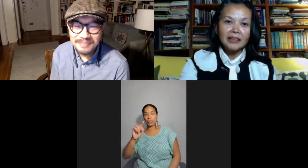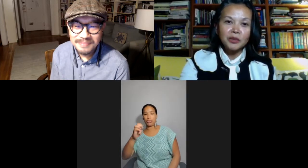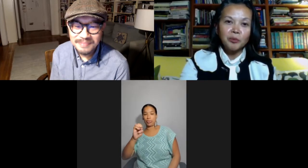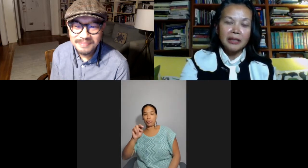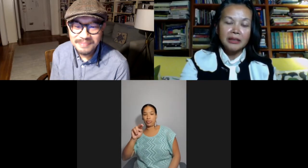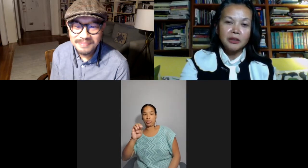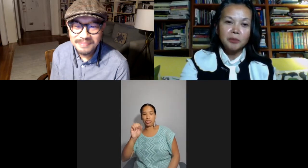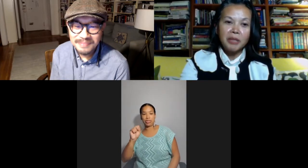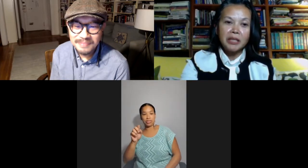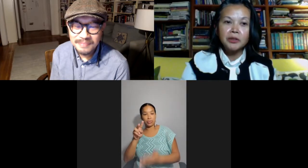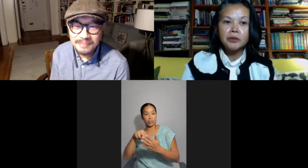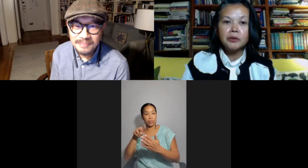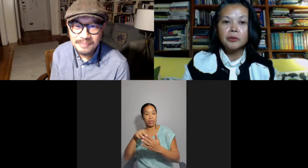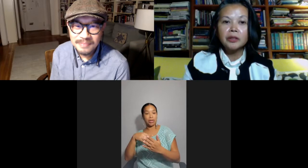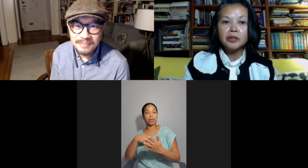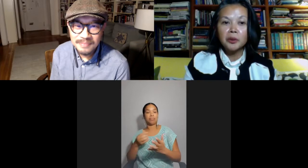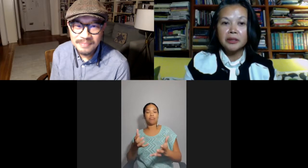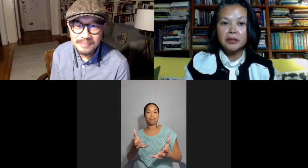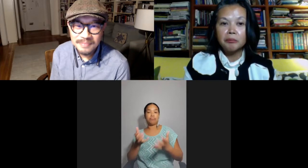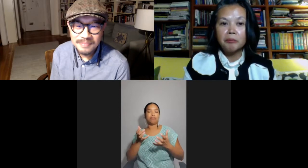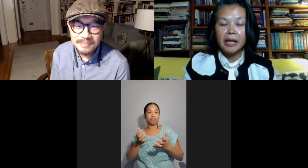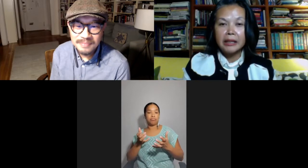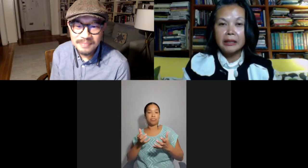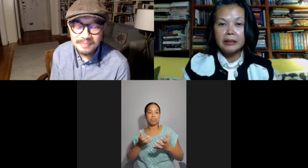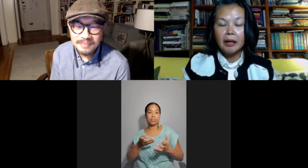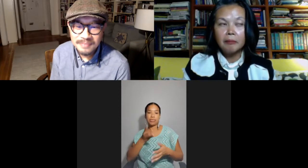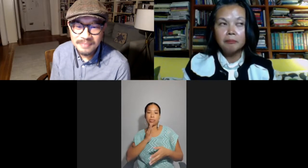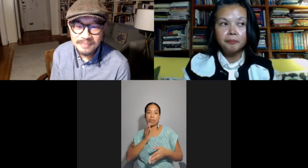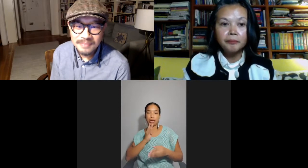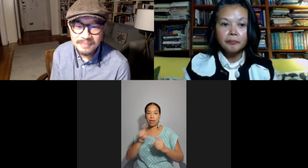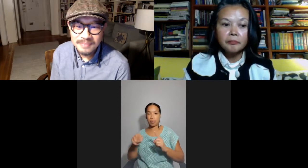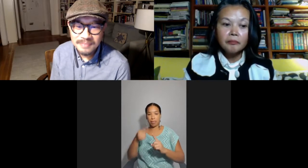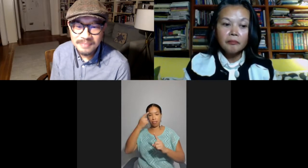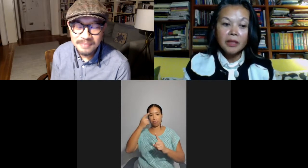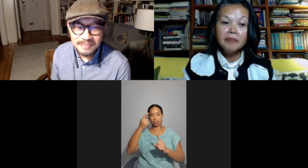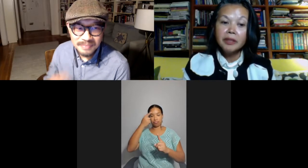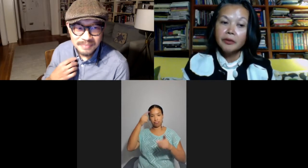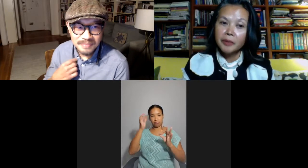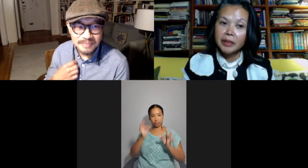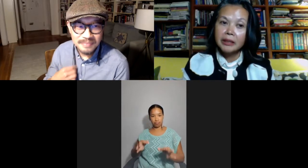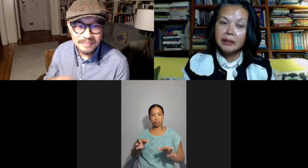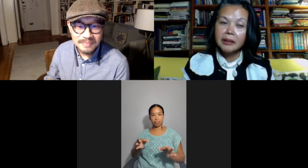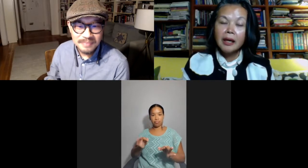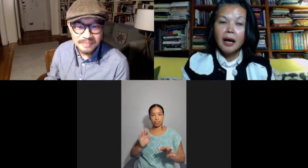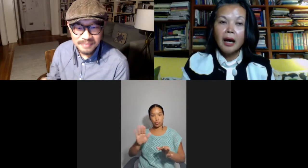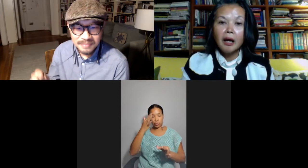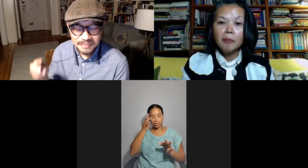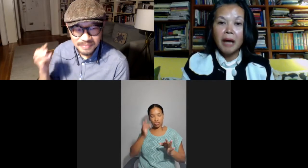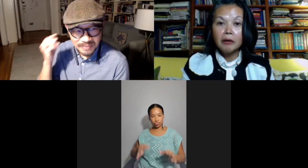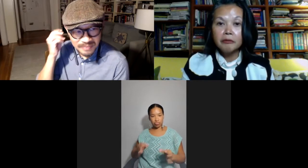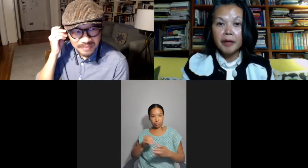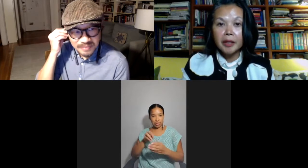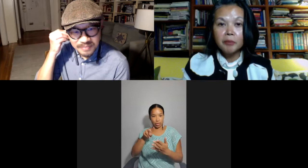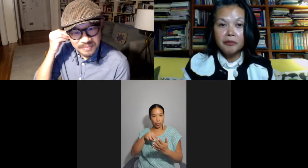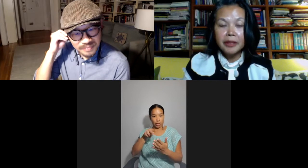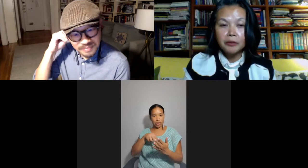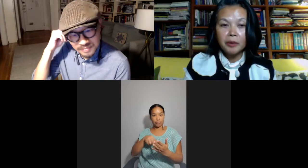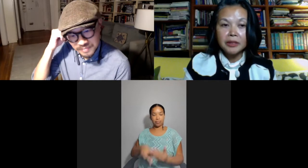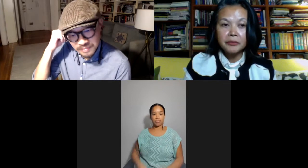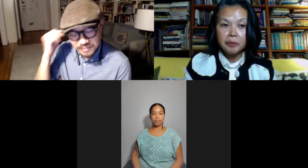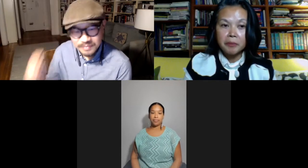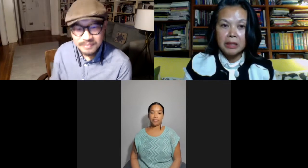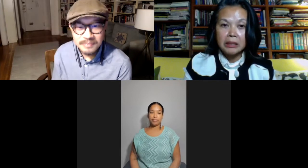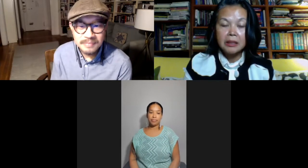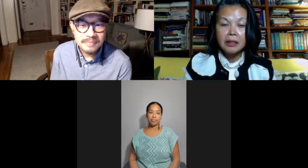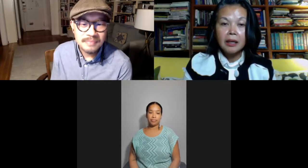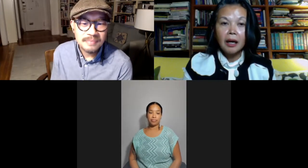I just wanted to speak to the choices you made. Even in the reading, how very moving it was